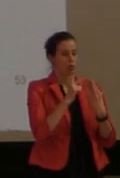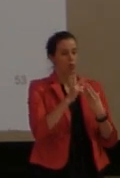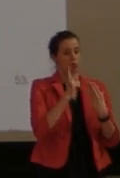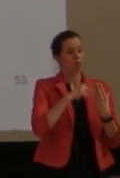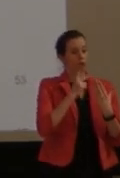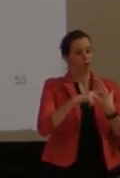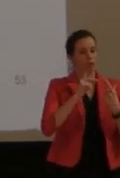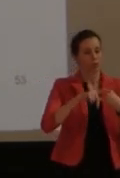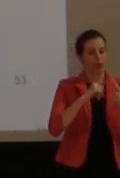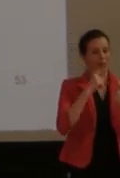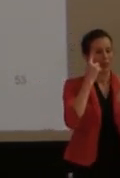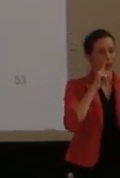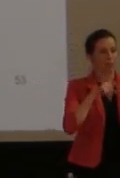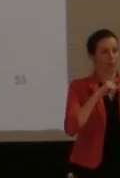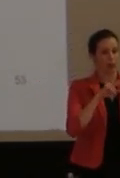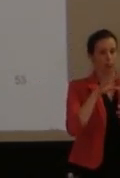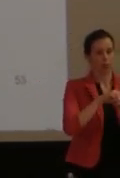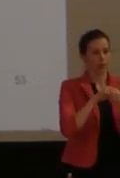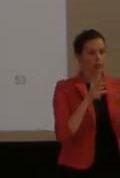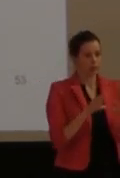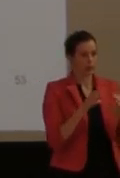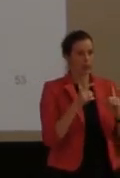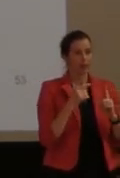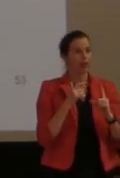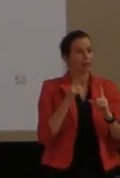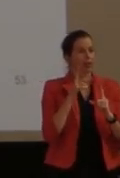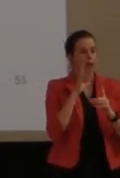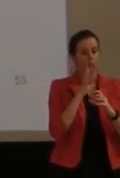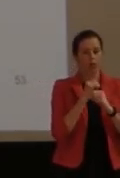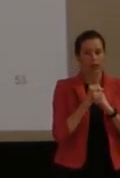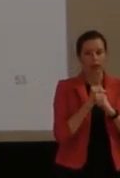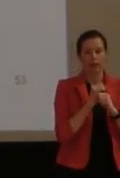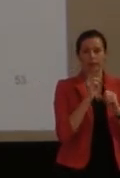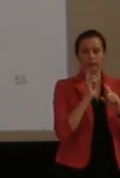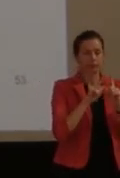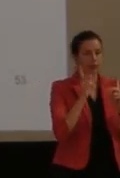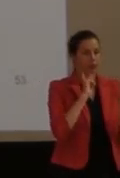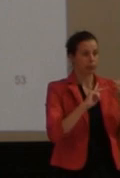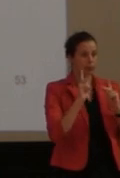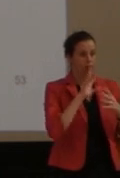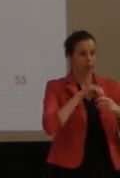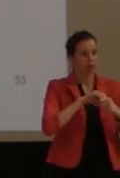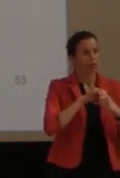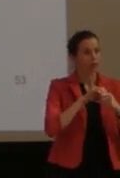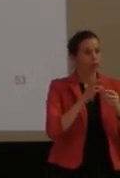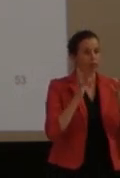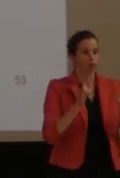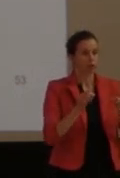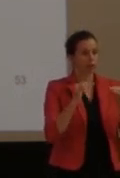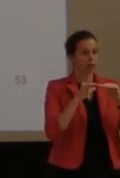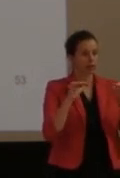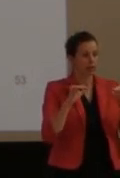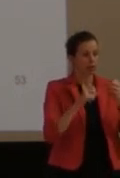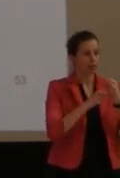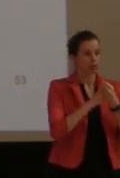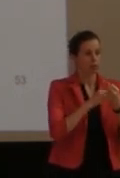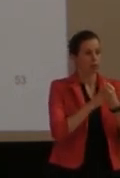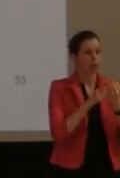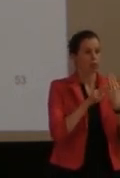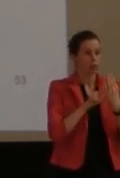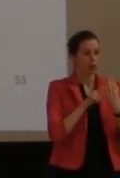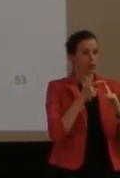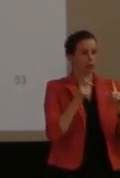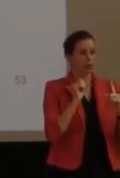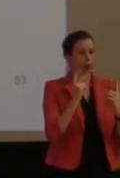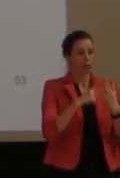range from the impacts to participants on receiving this information, determining the level of support required from the program, and the